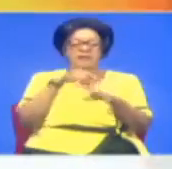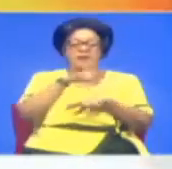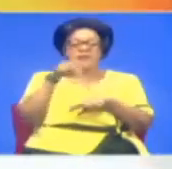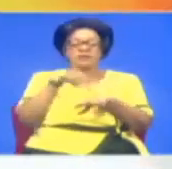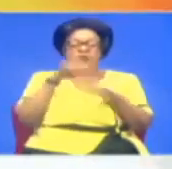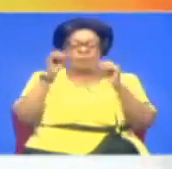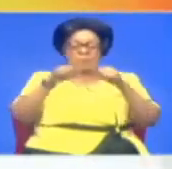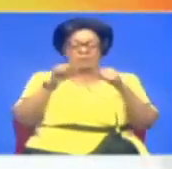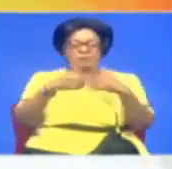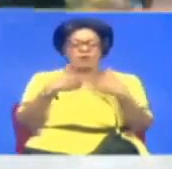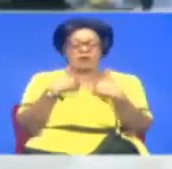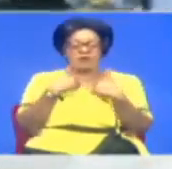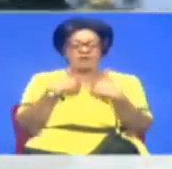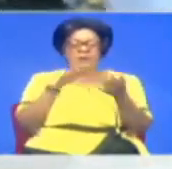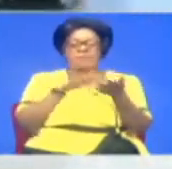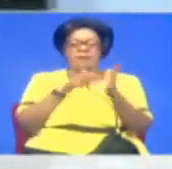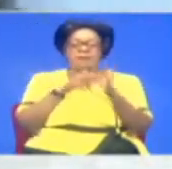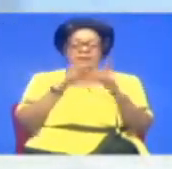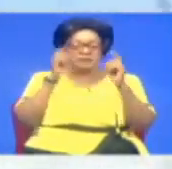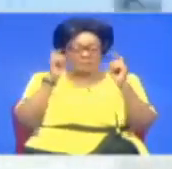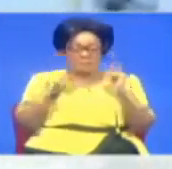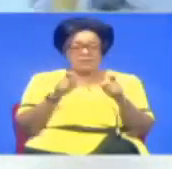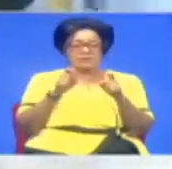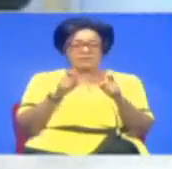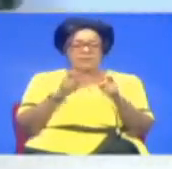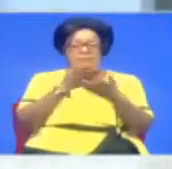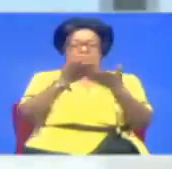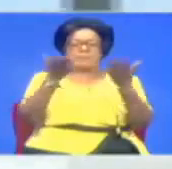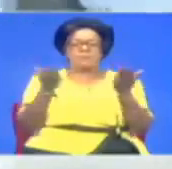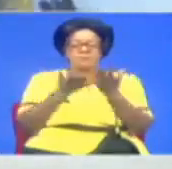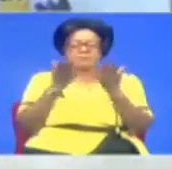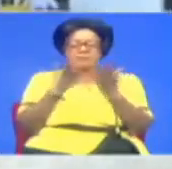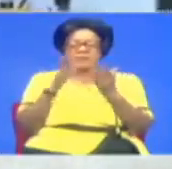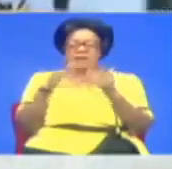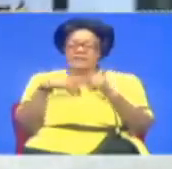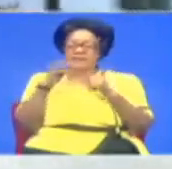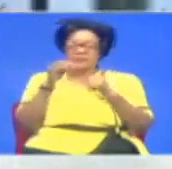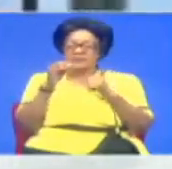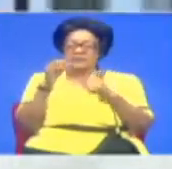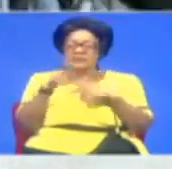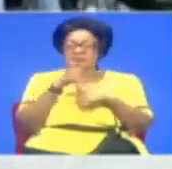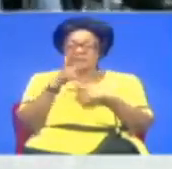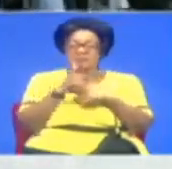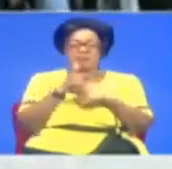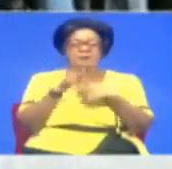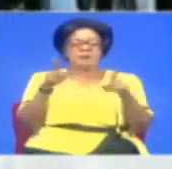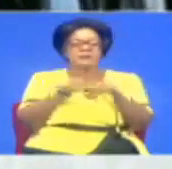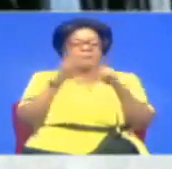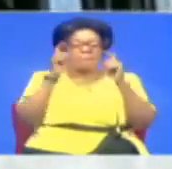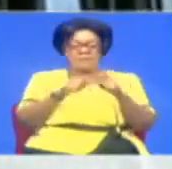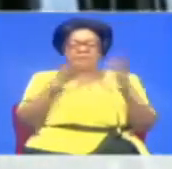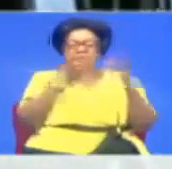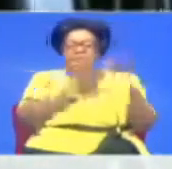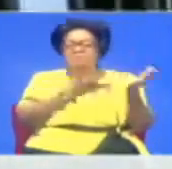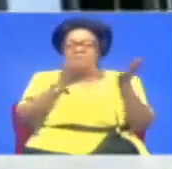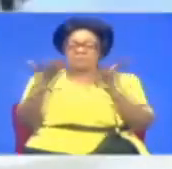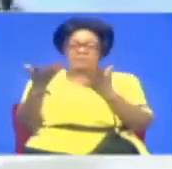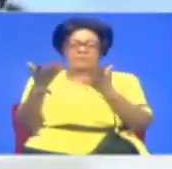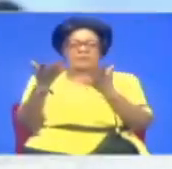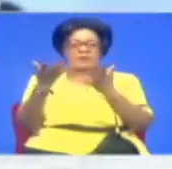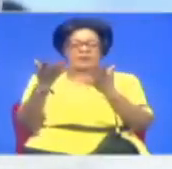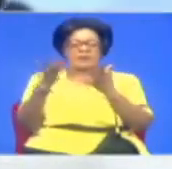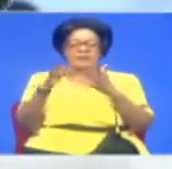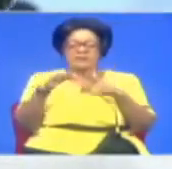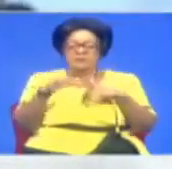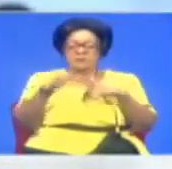vaccine is the fact that it must be stored around minus 70 degrees Celsius. It will also need to be transported in special boxes packed in